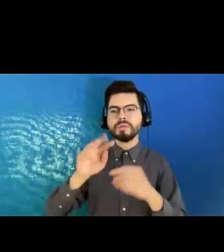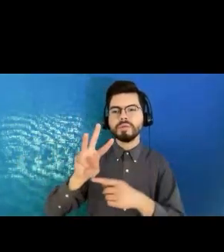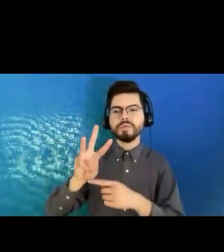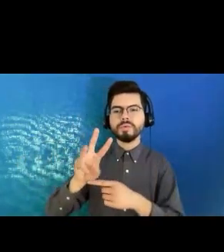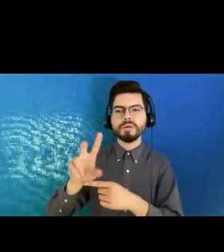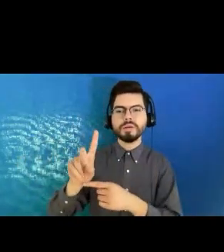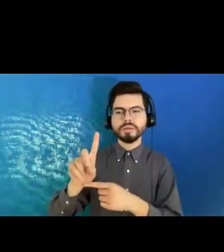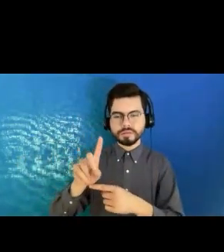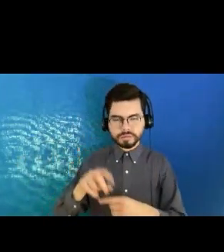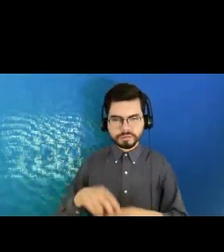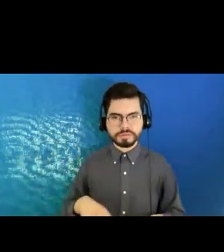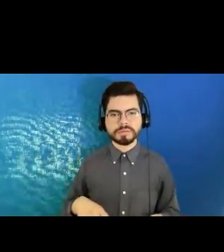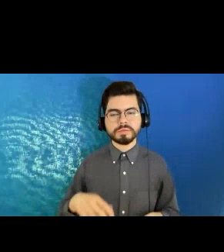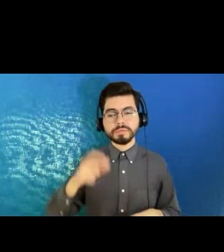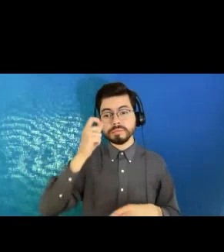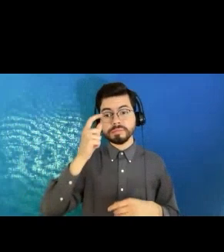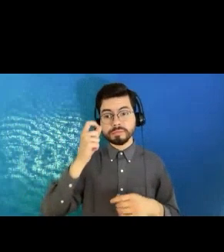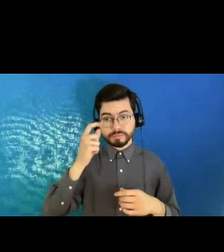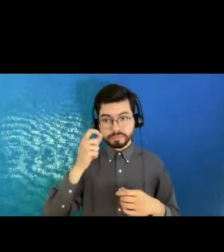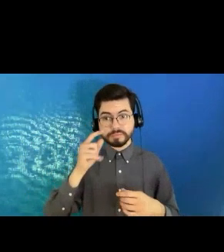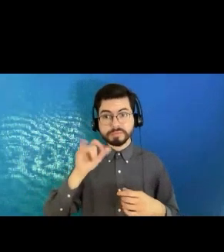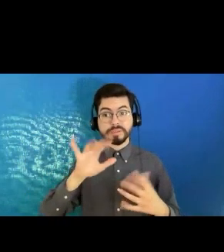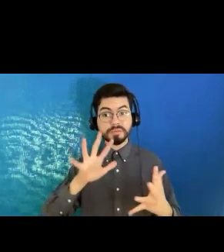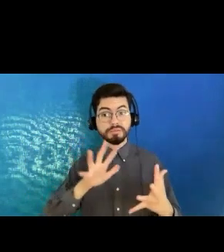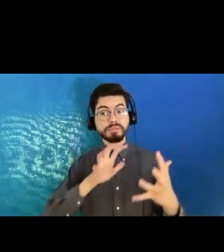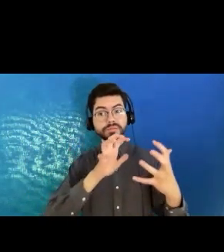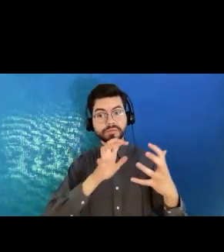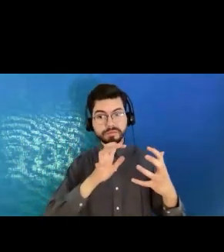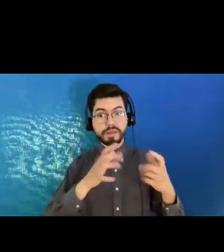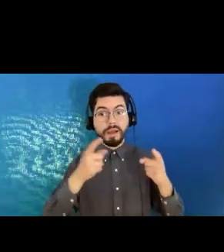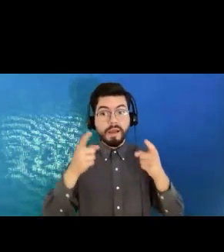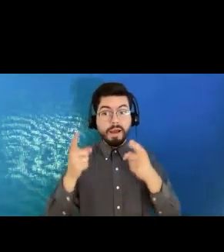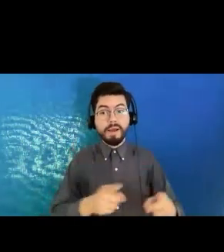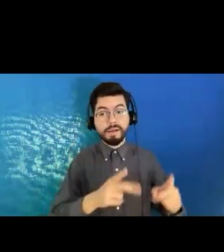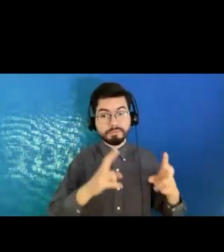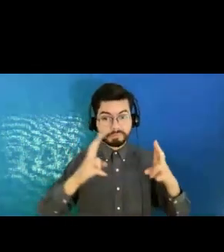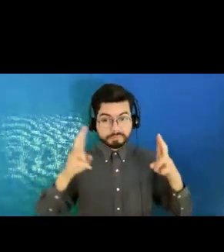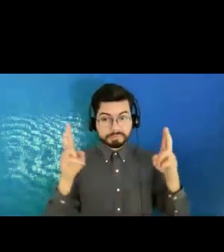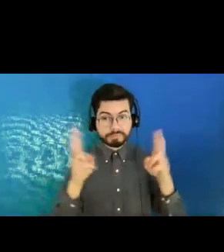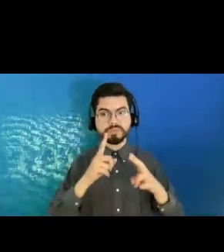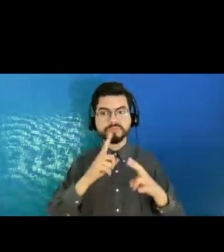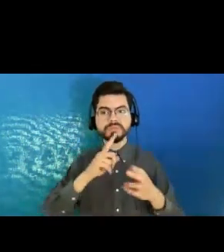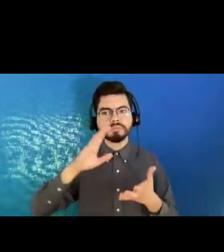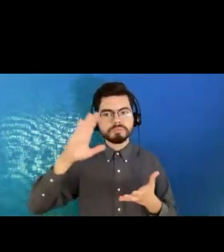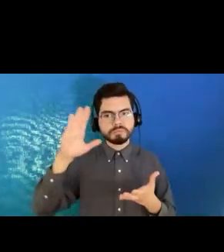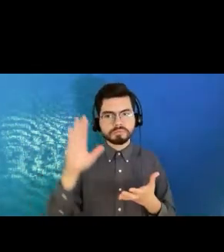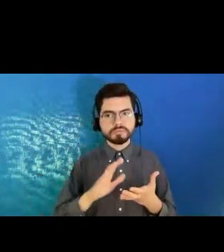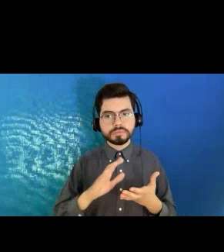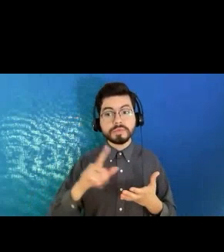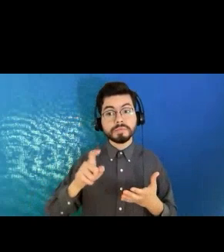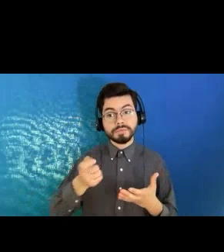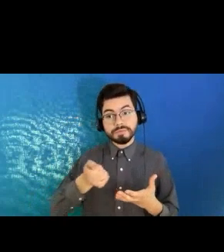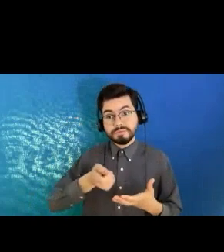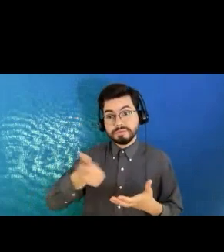that conflicts have been reduced over time, and our removals are actually very, very small, our management